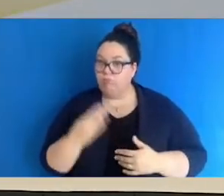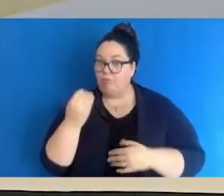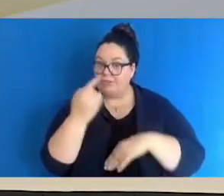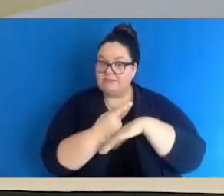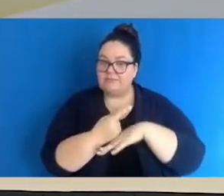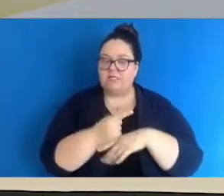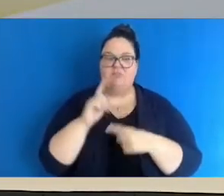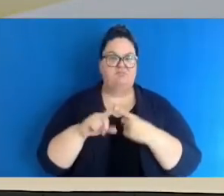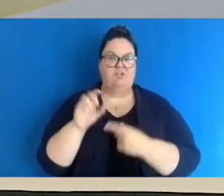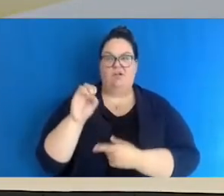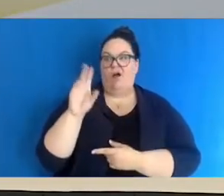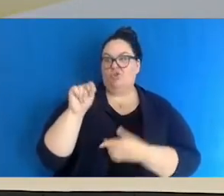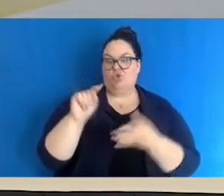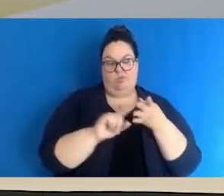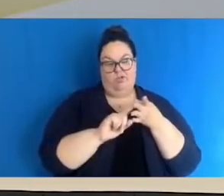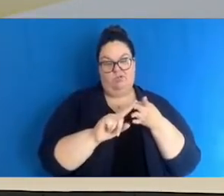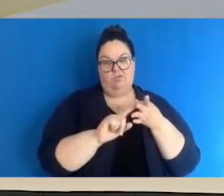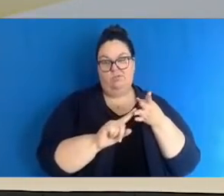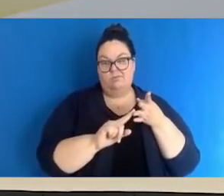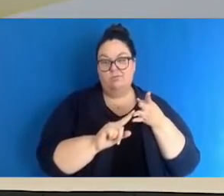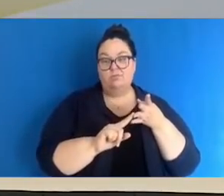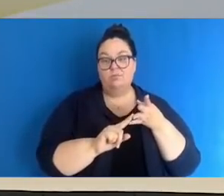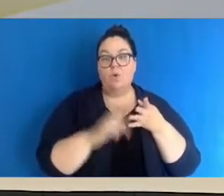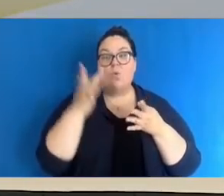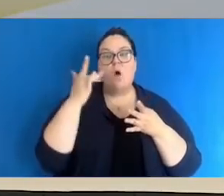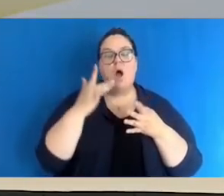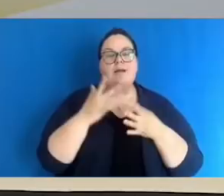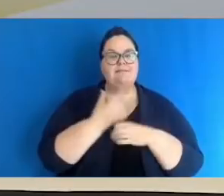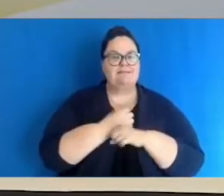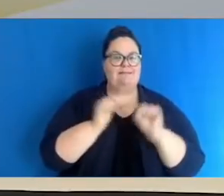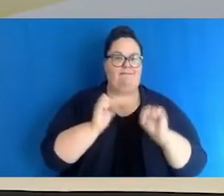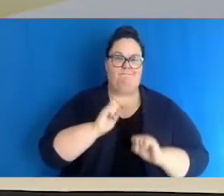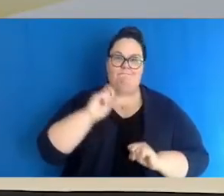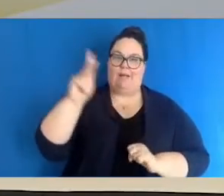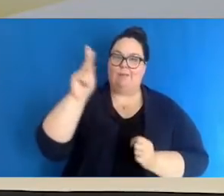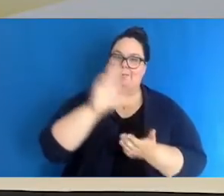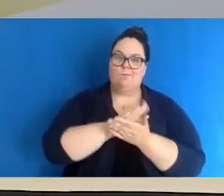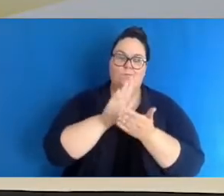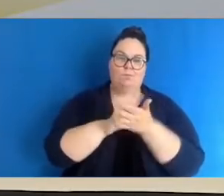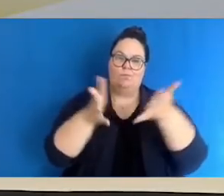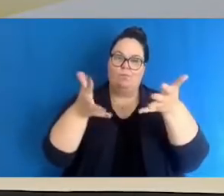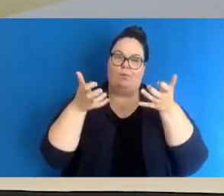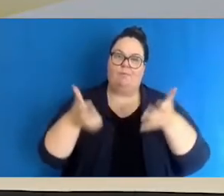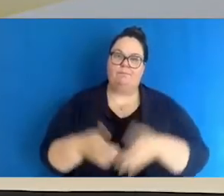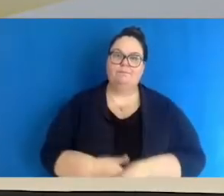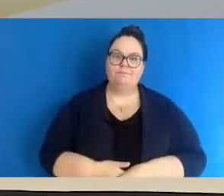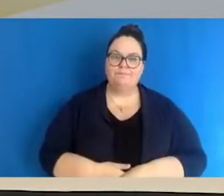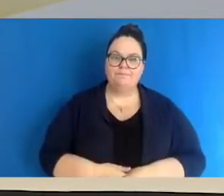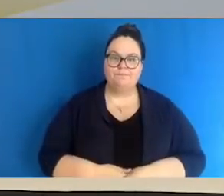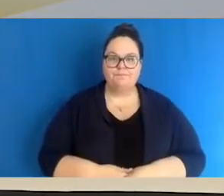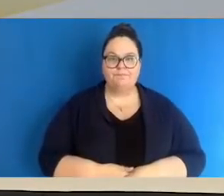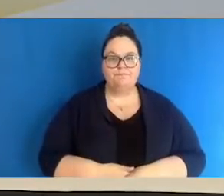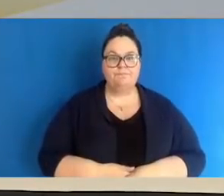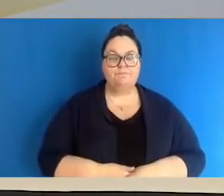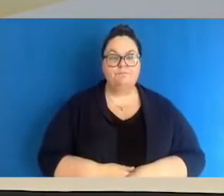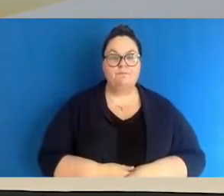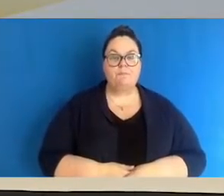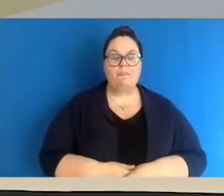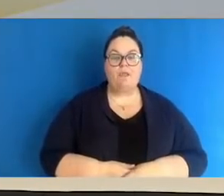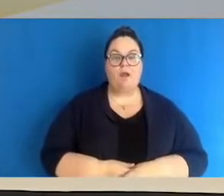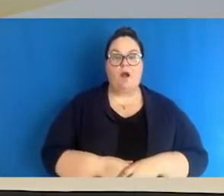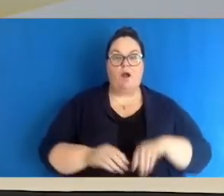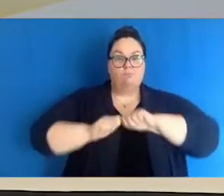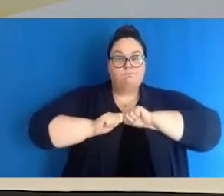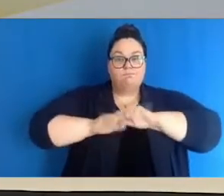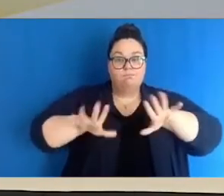of October, as an additional measure to support a safe return to school for our children. Our outbreak management will